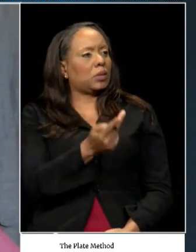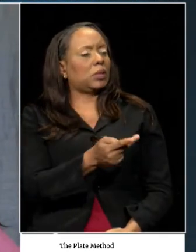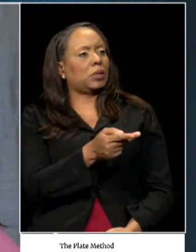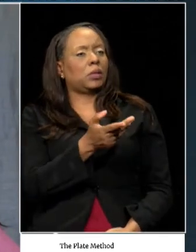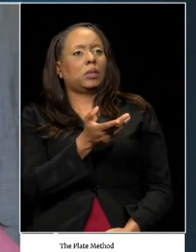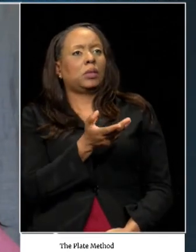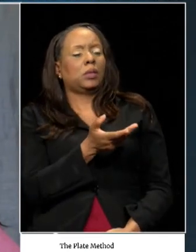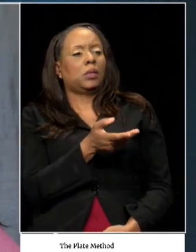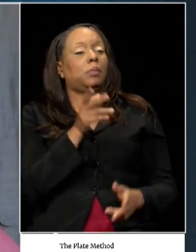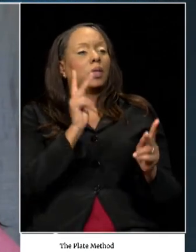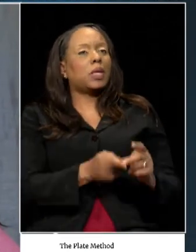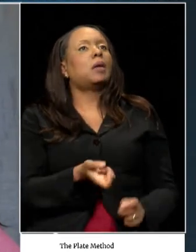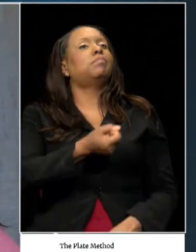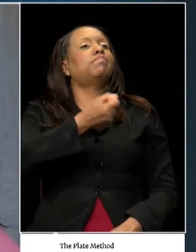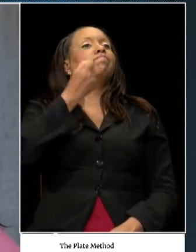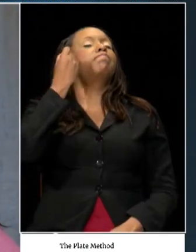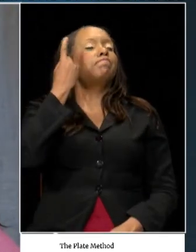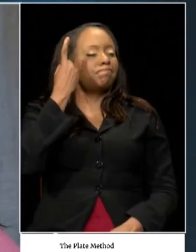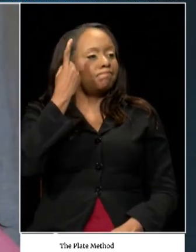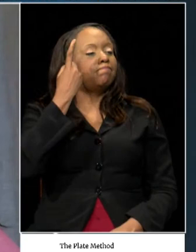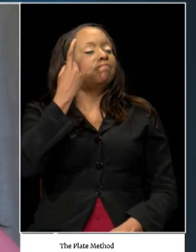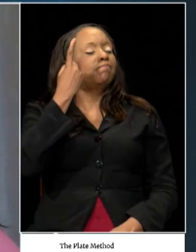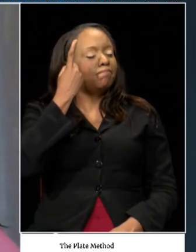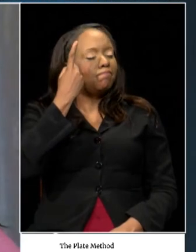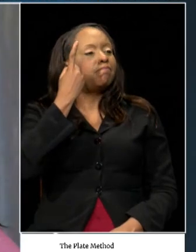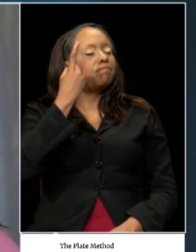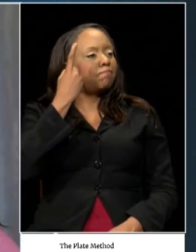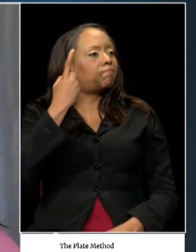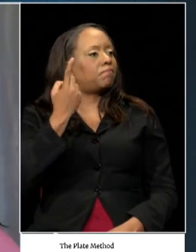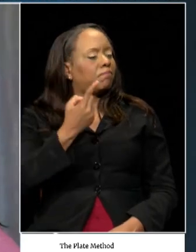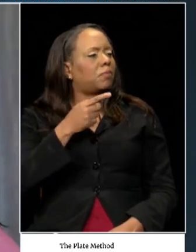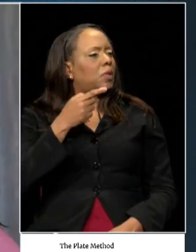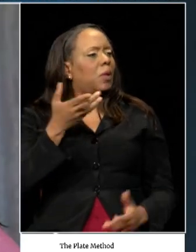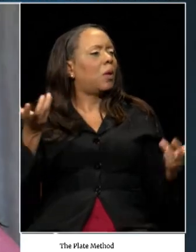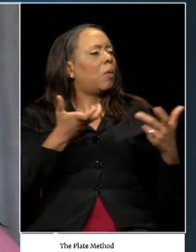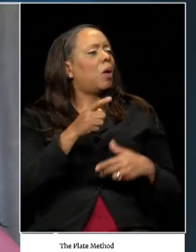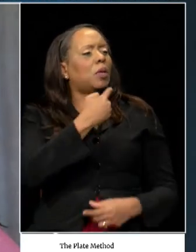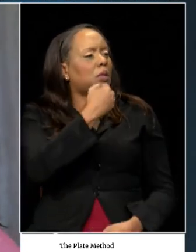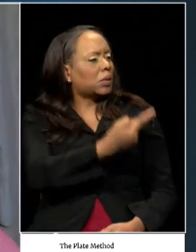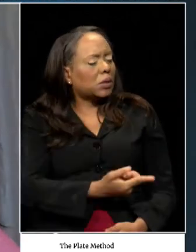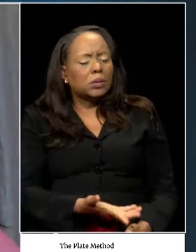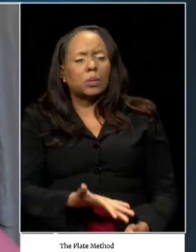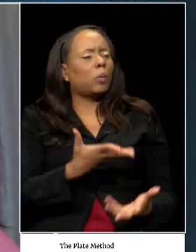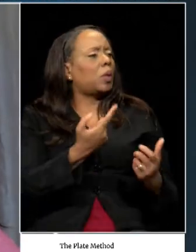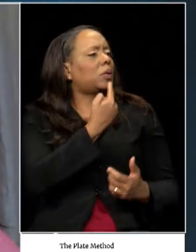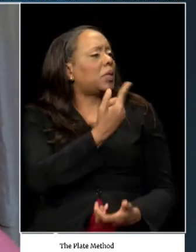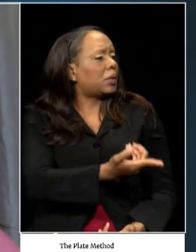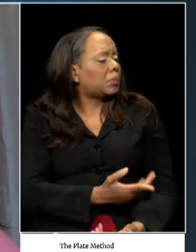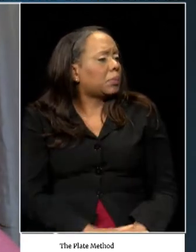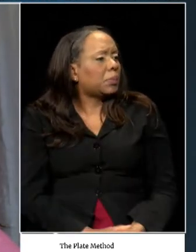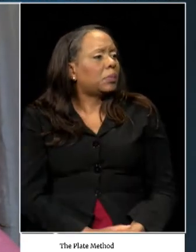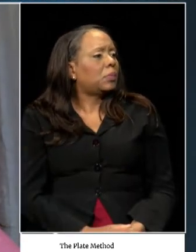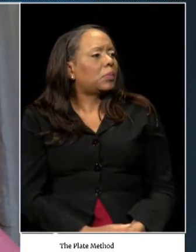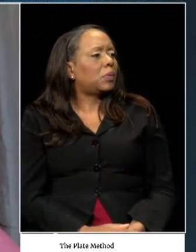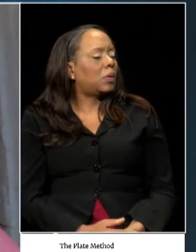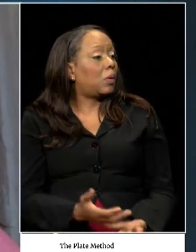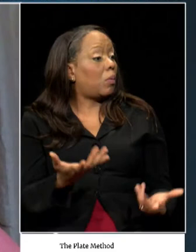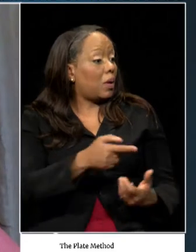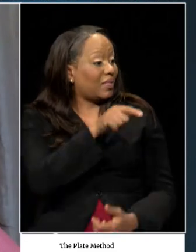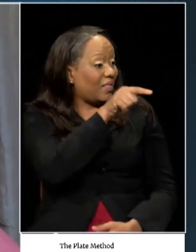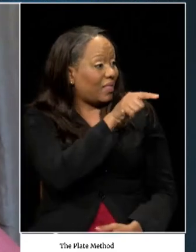now understands that this is what they're dealing with? What is usually your advice, or what is usually their biggest concern or